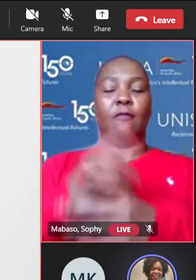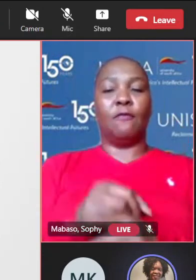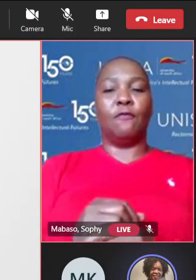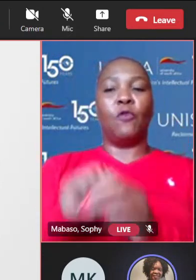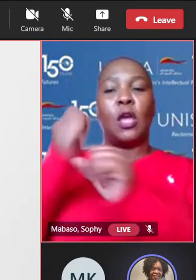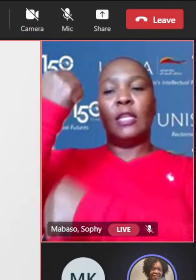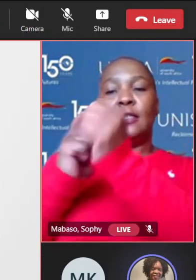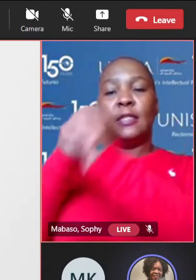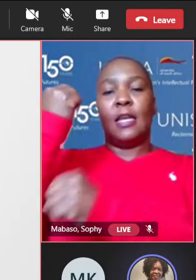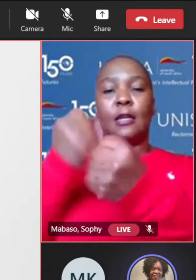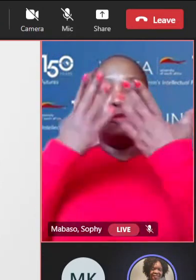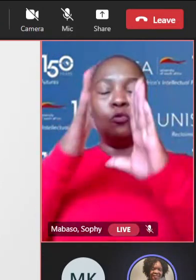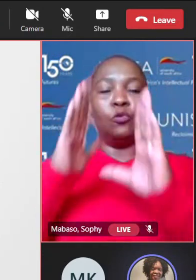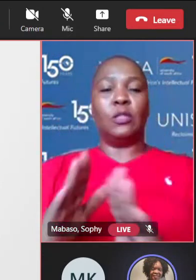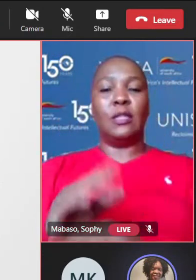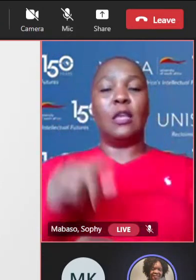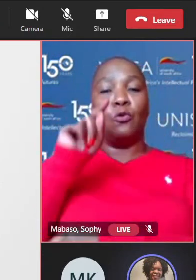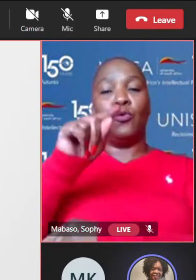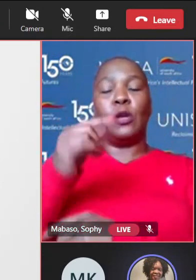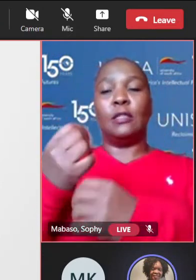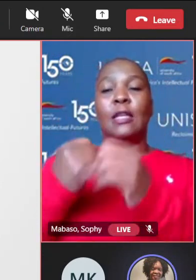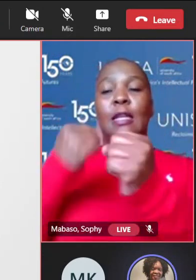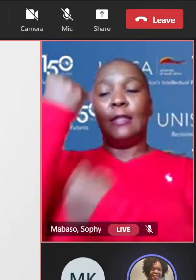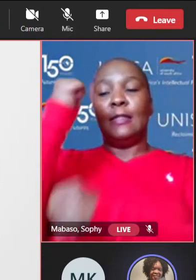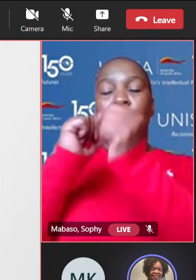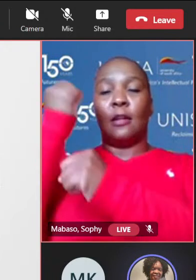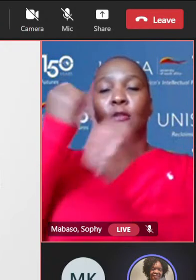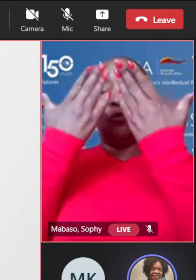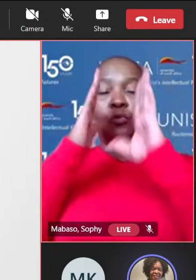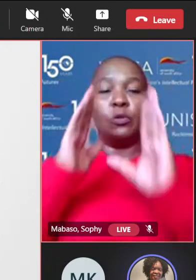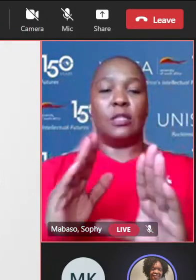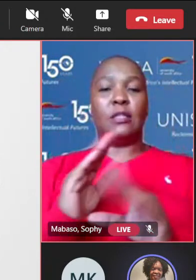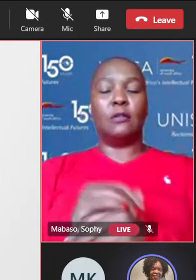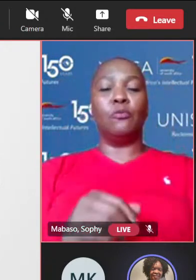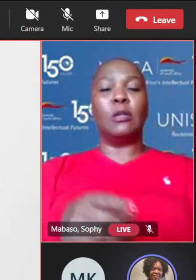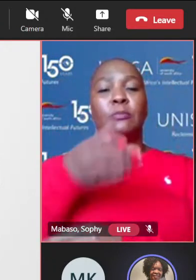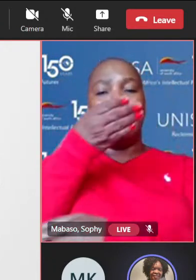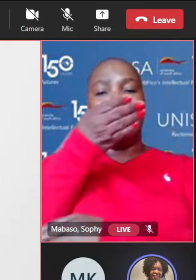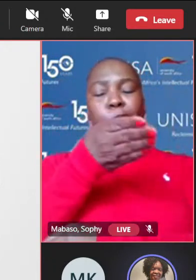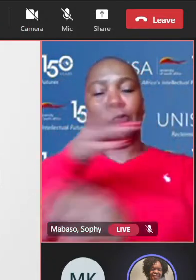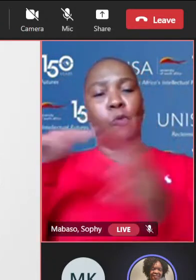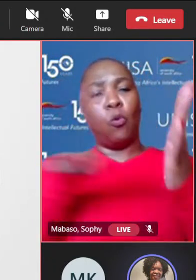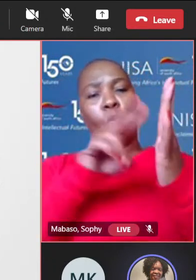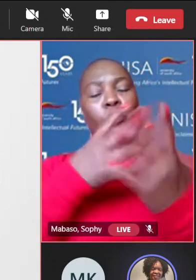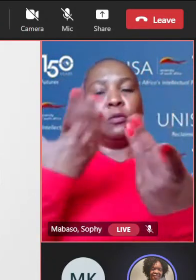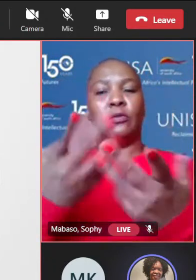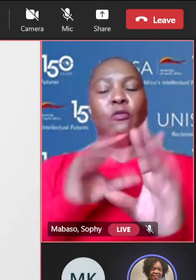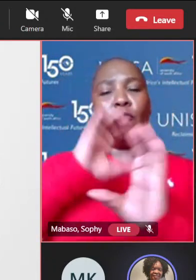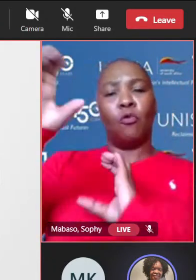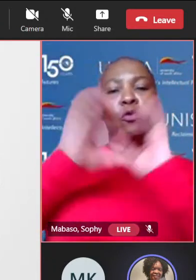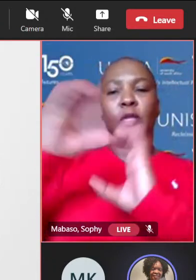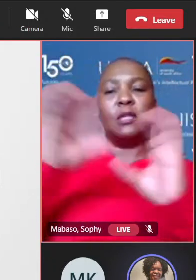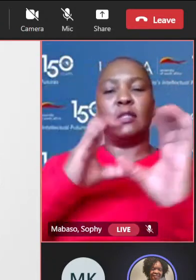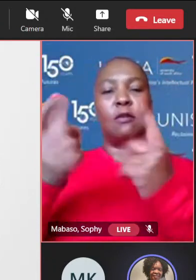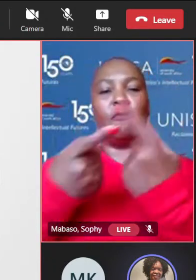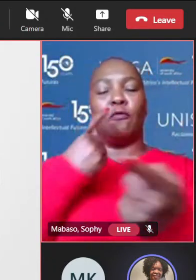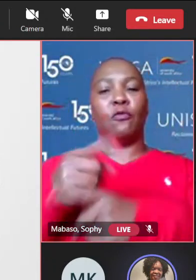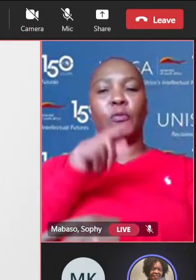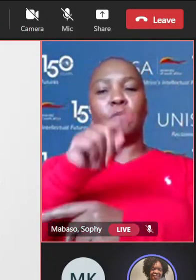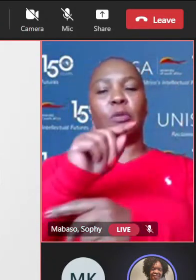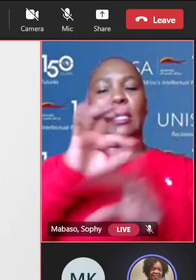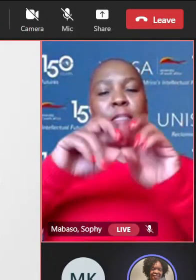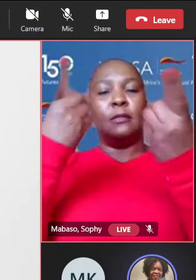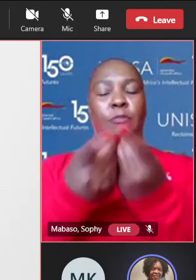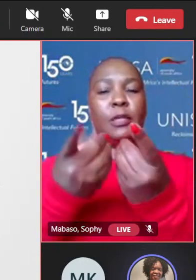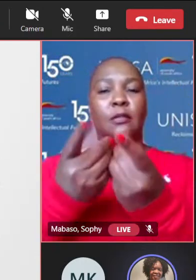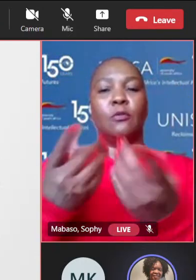students. So if you are an engineering student, you must also be on the lookout for communication from the department,